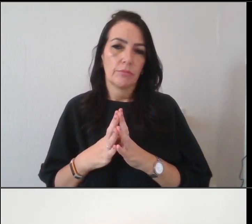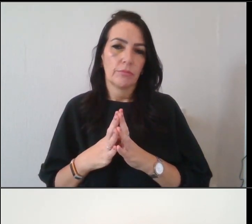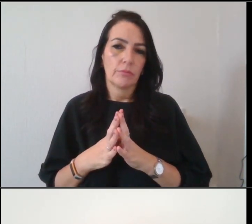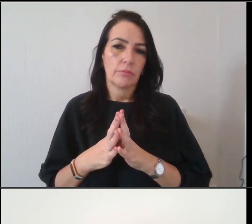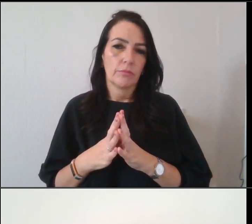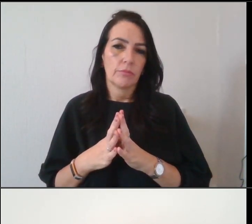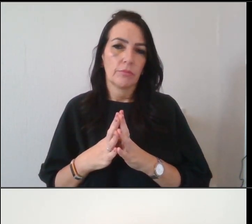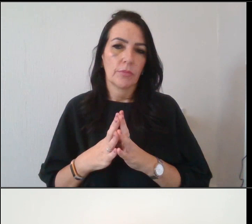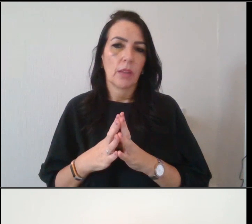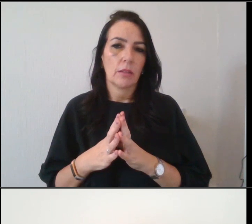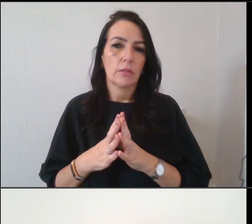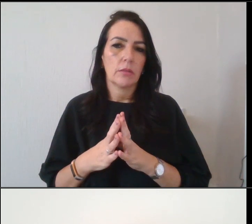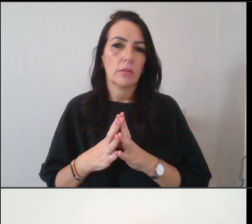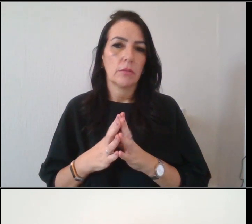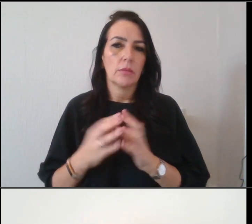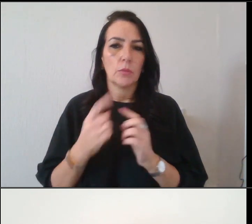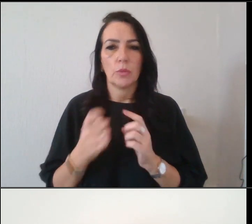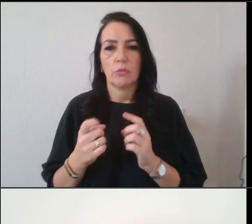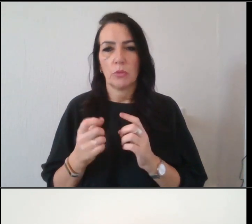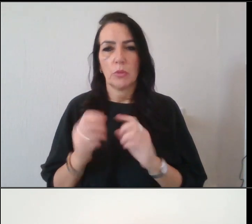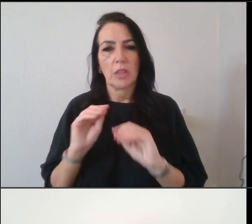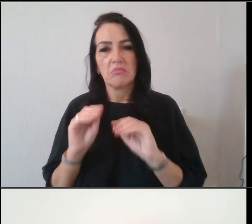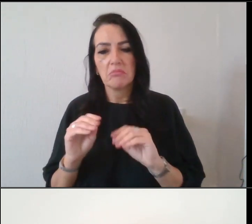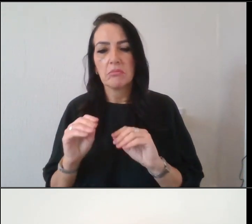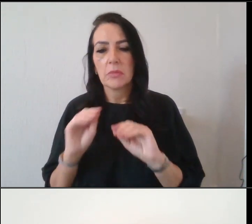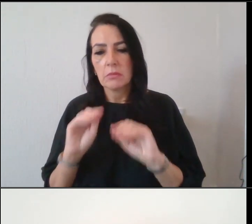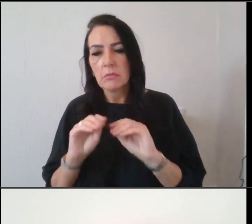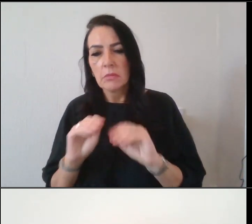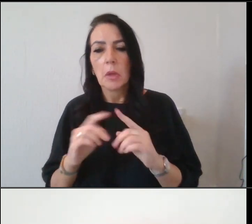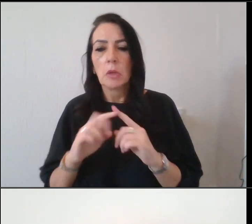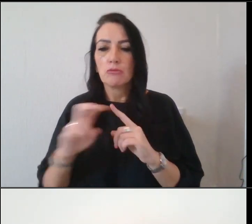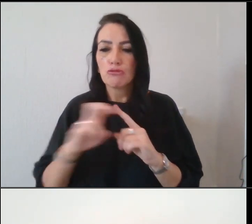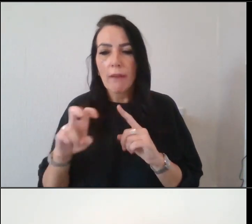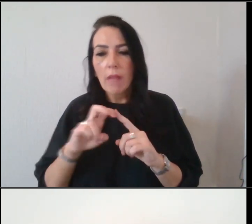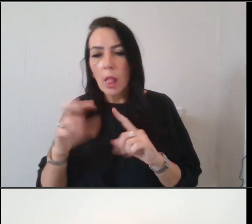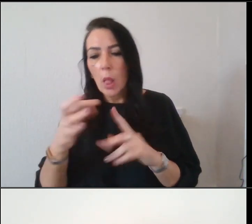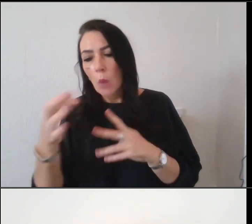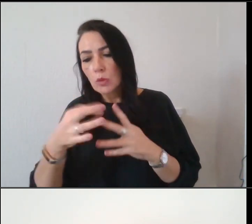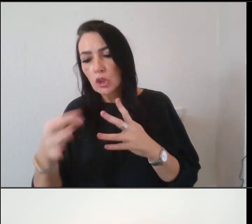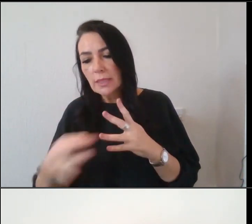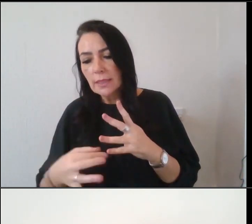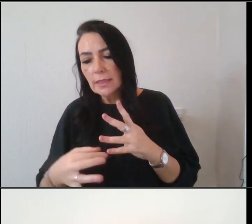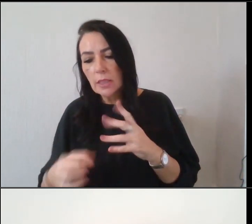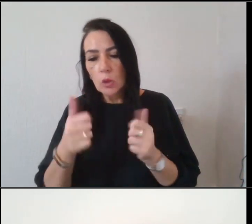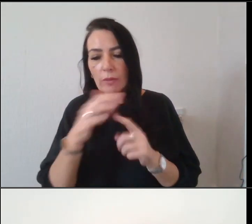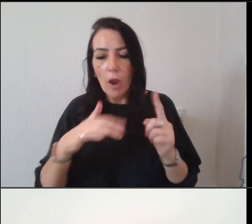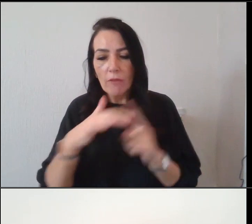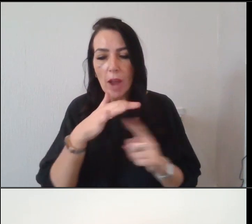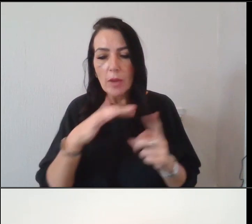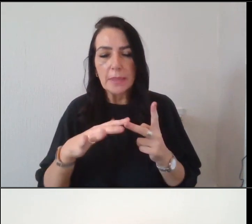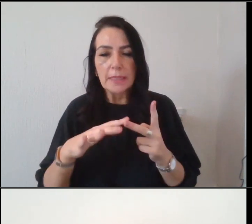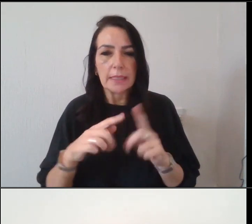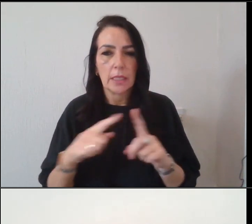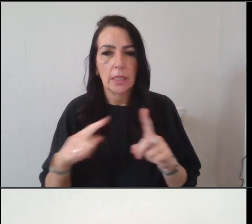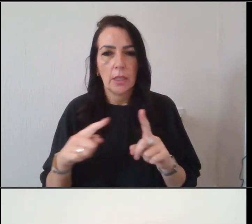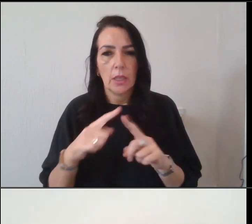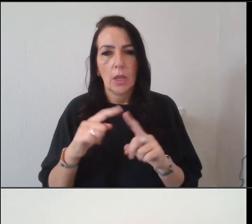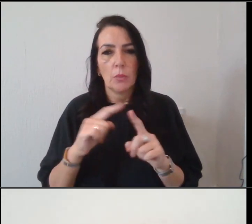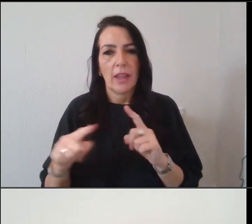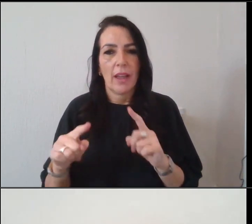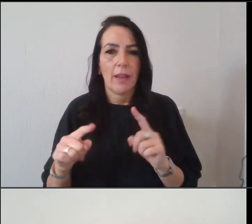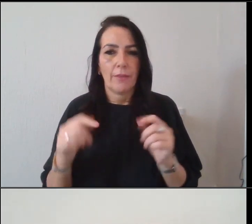engagement through, kind of learning about the different types of travel. We kind of talk about a travel hierarchy, for